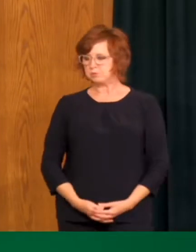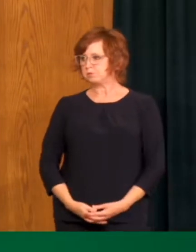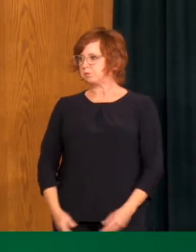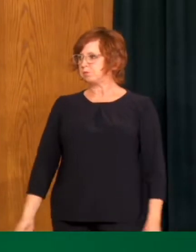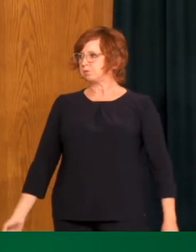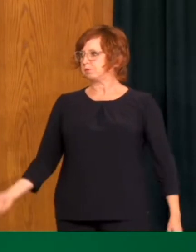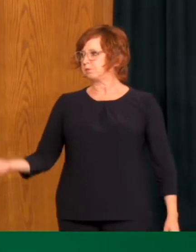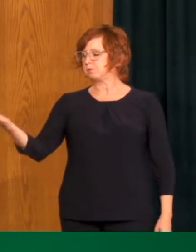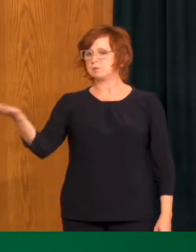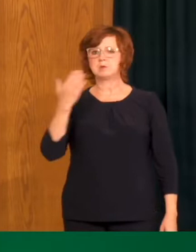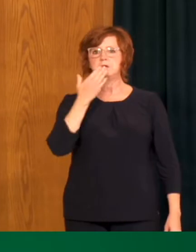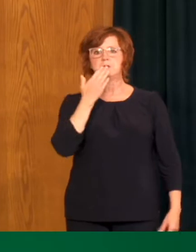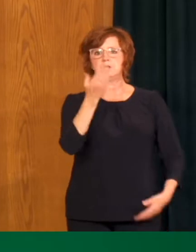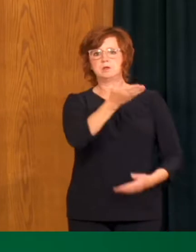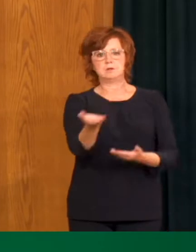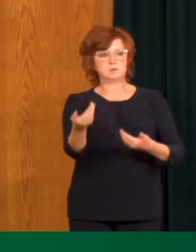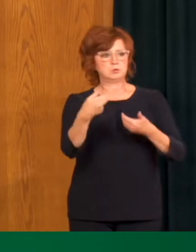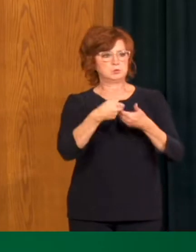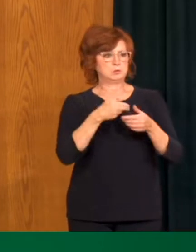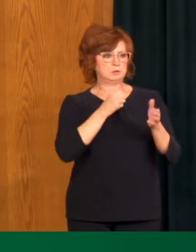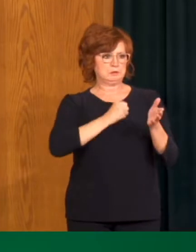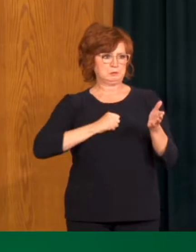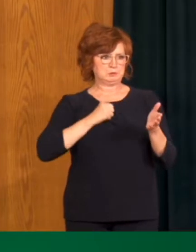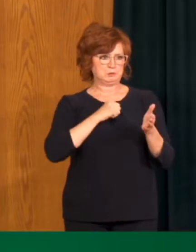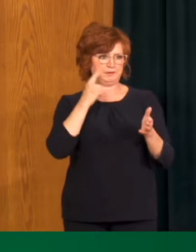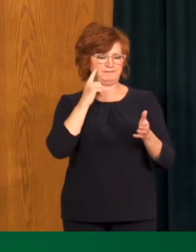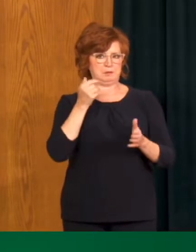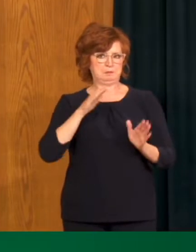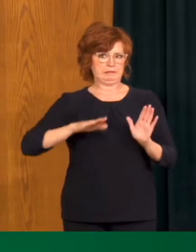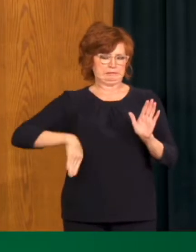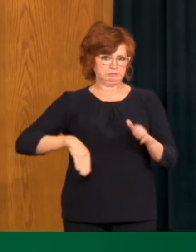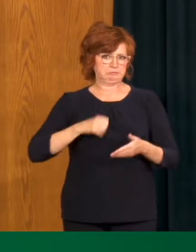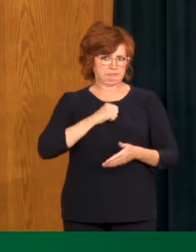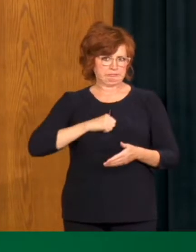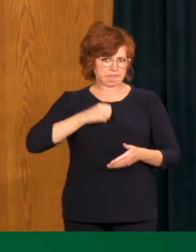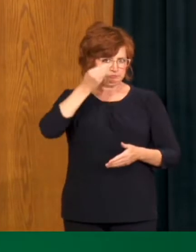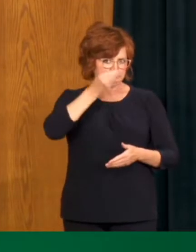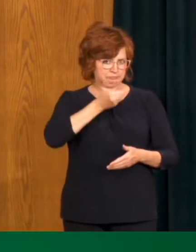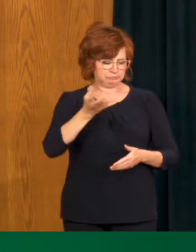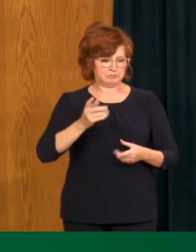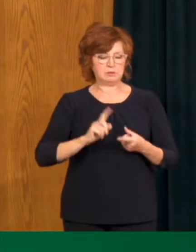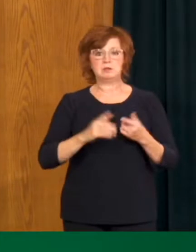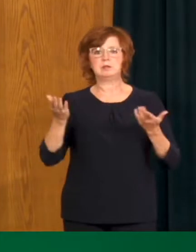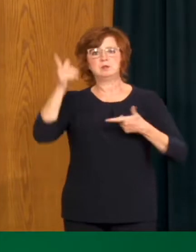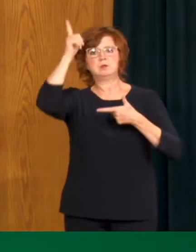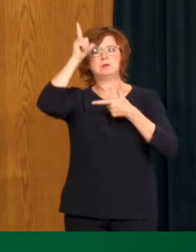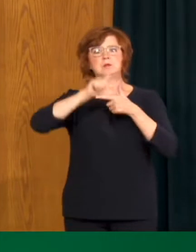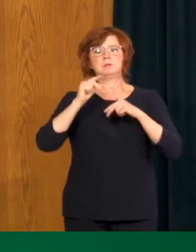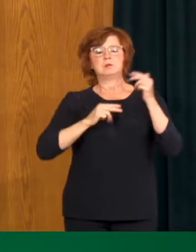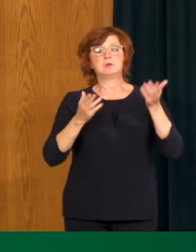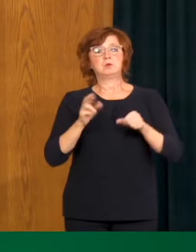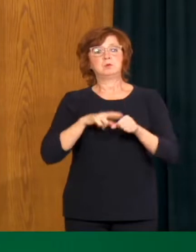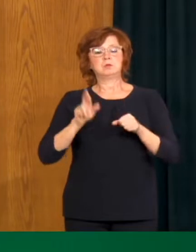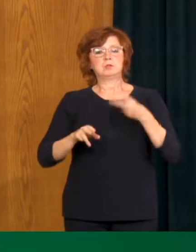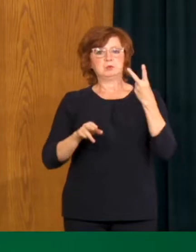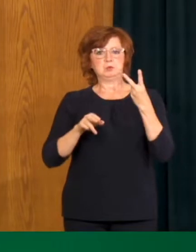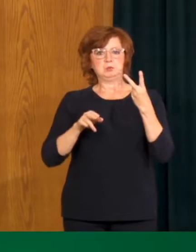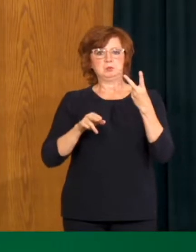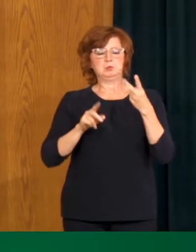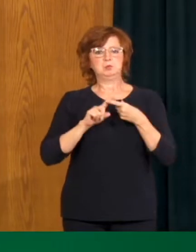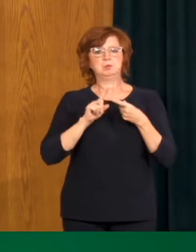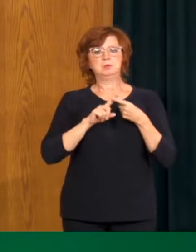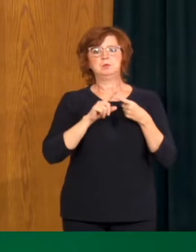Okay, thanks so much everyone for joining us. Apologies for the delay. From the Legislative Building in Regina, we have Rural and Remote